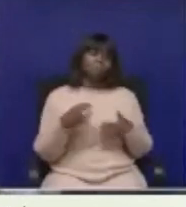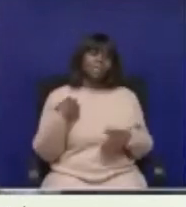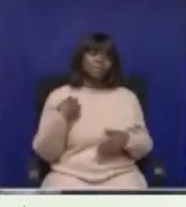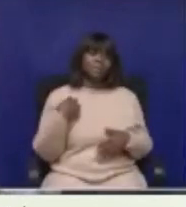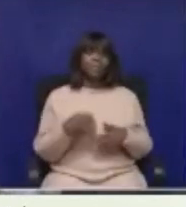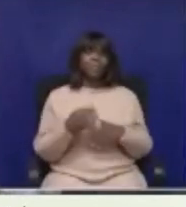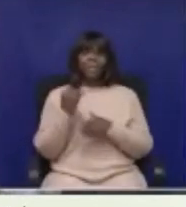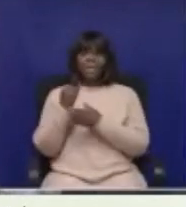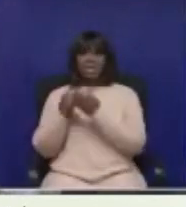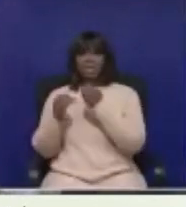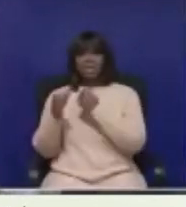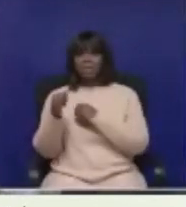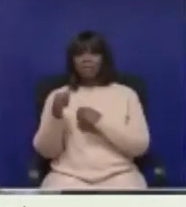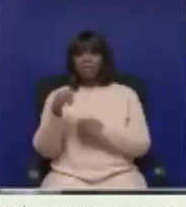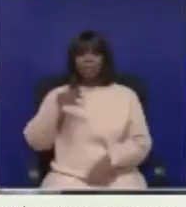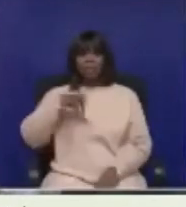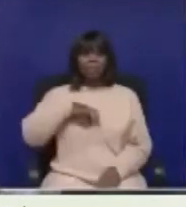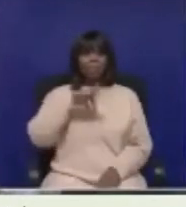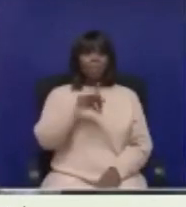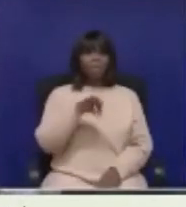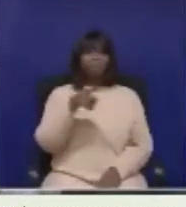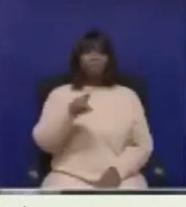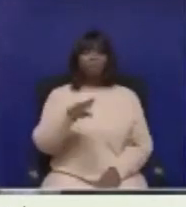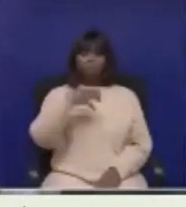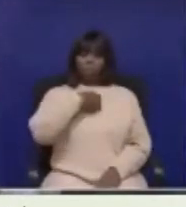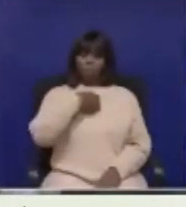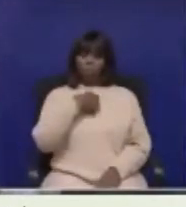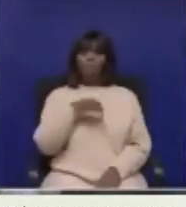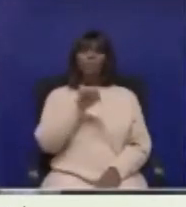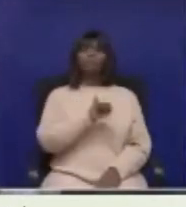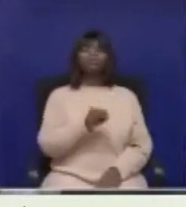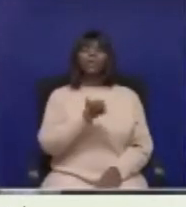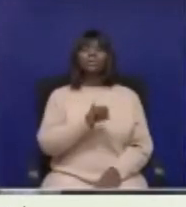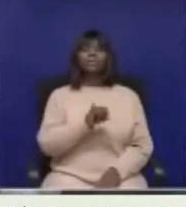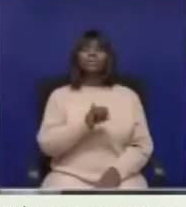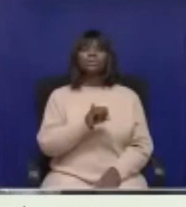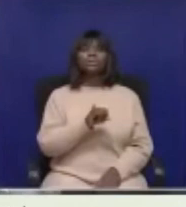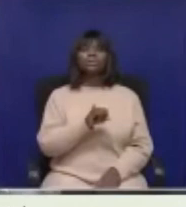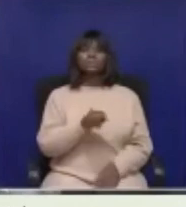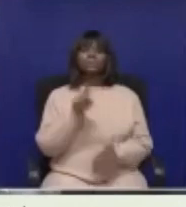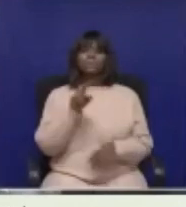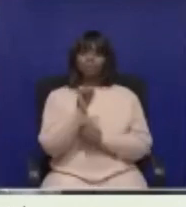pays for your own insurance. That requires that